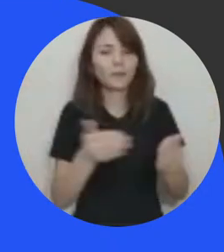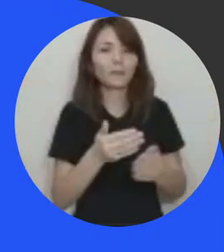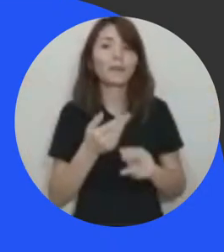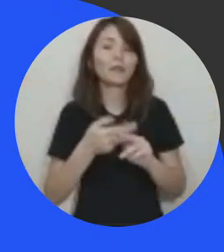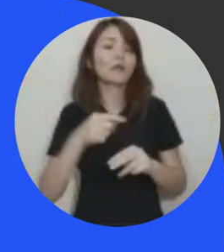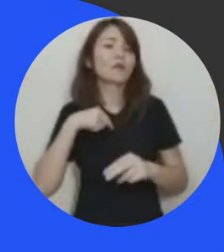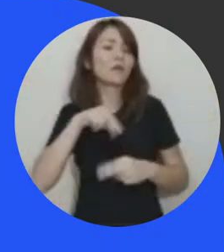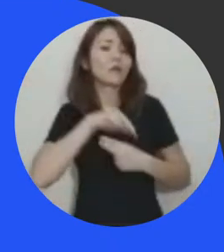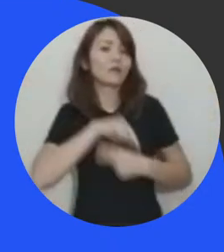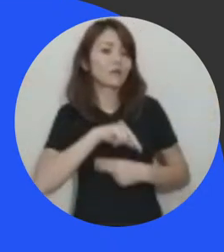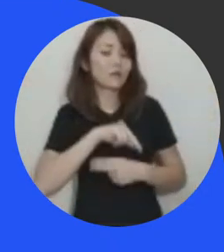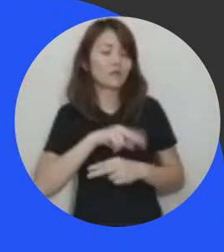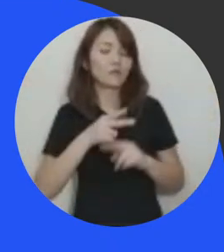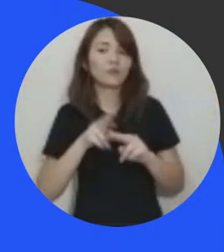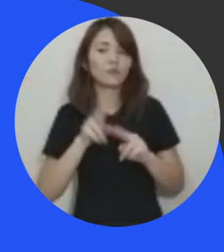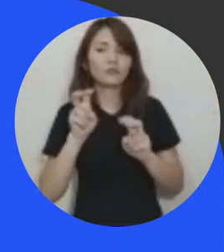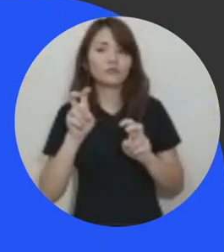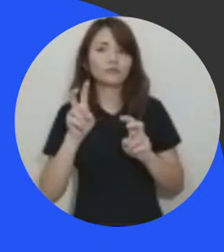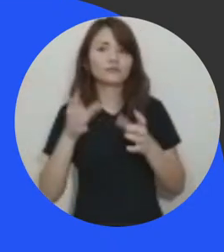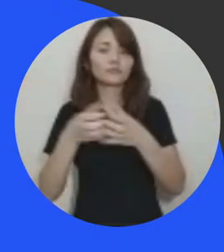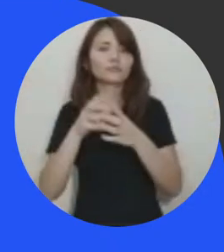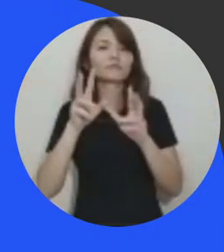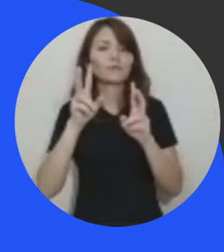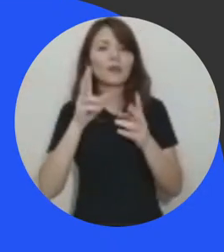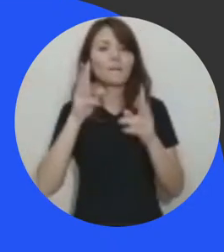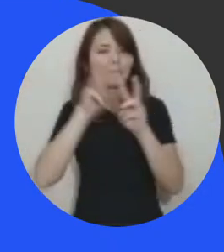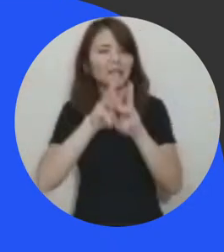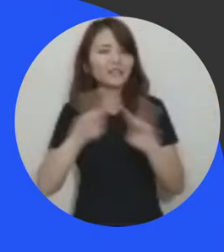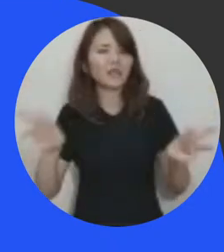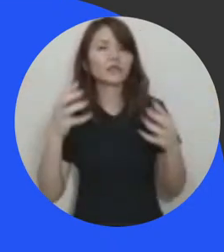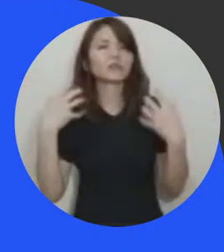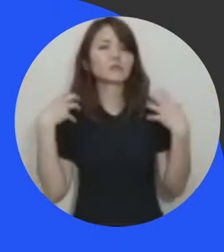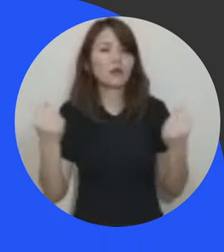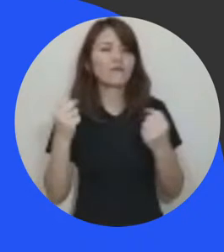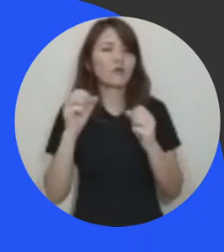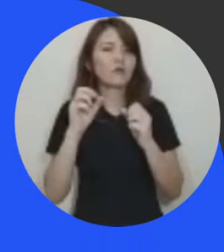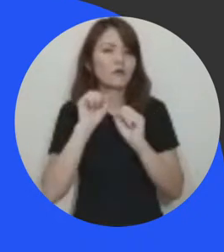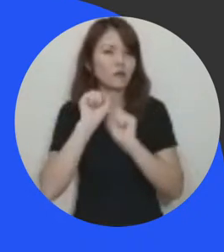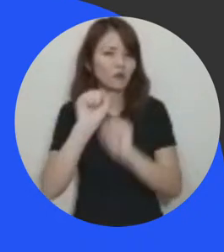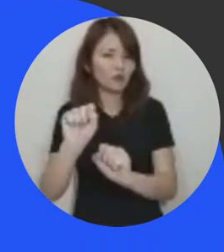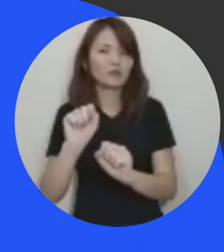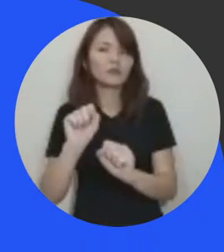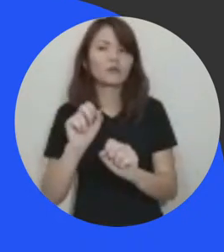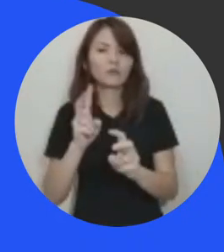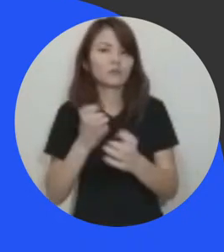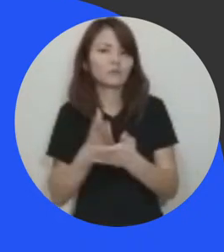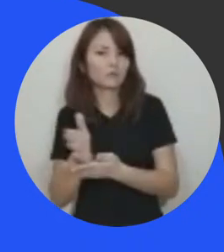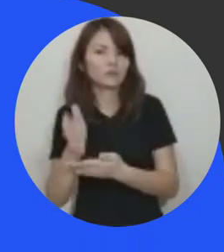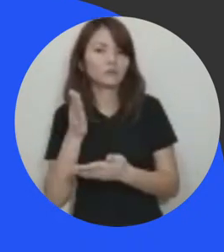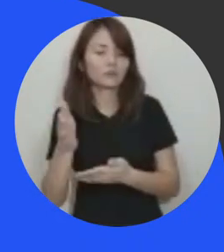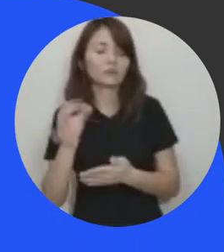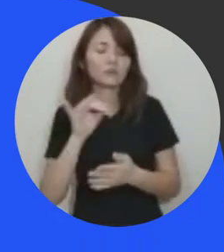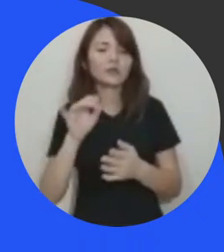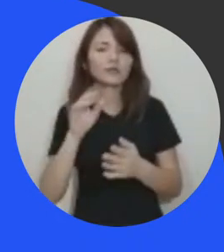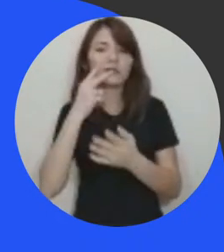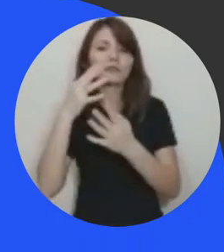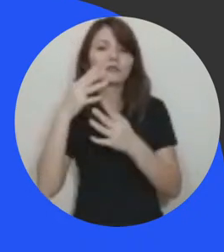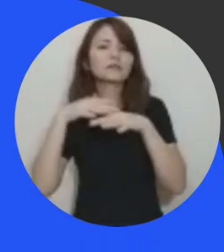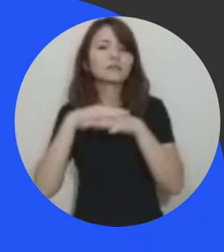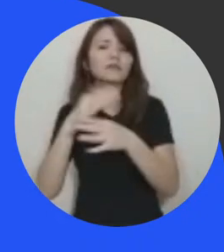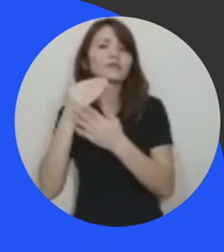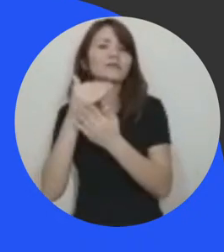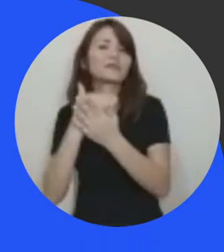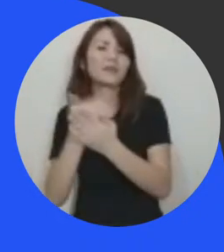Cardiff University, and the NHS is a single national healthcare system, which is free at the point of use. And